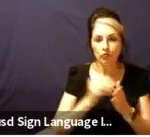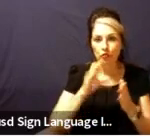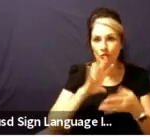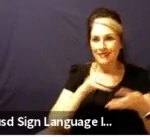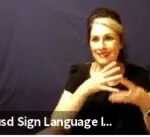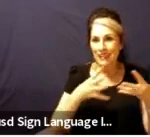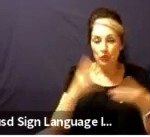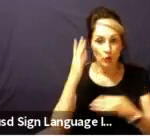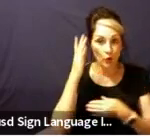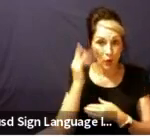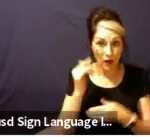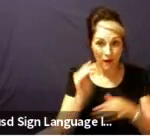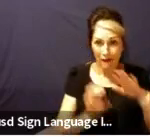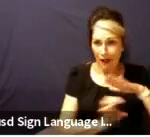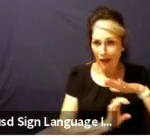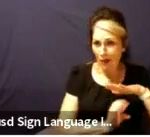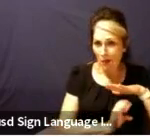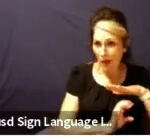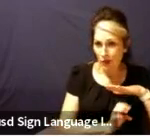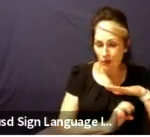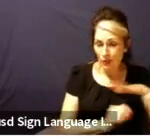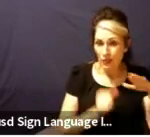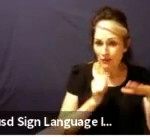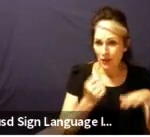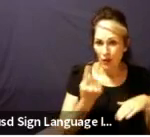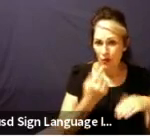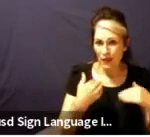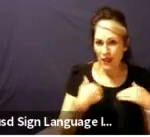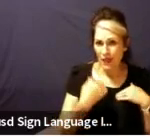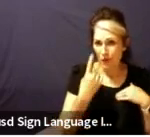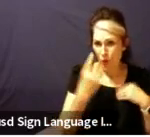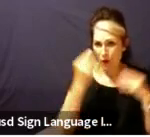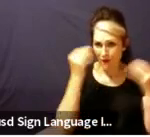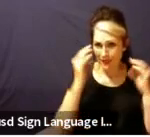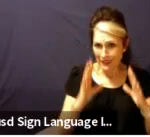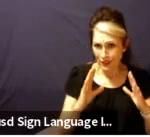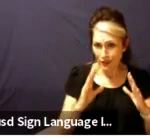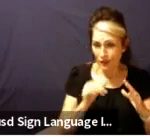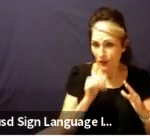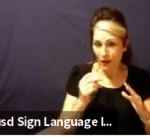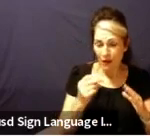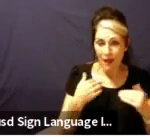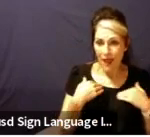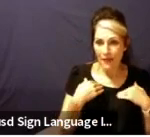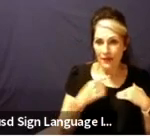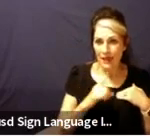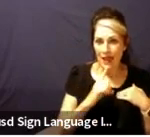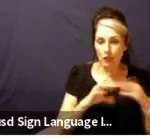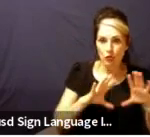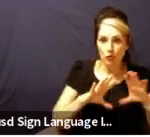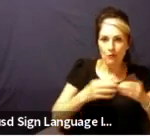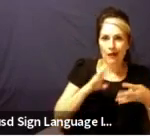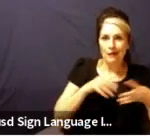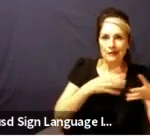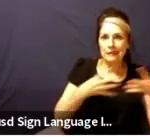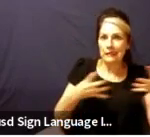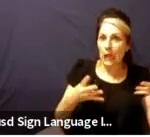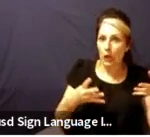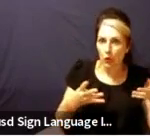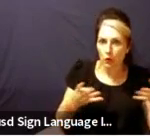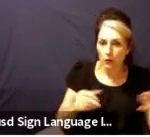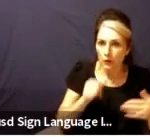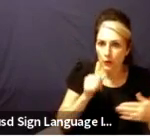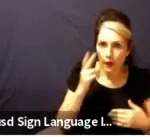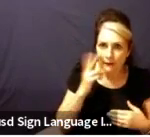schedule, because at an elementary school, they really only have one teacher. So there won't be an actual class schedule that you would